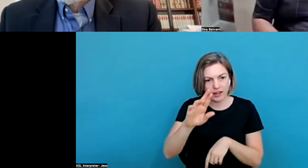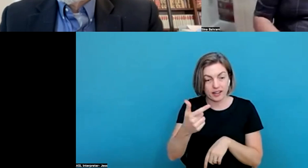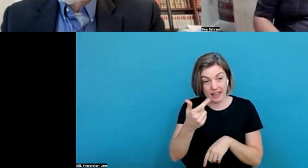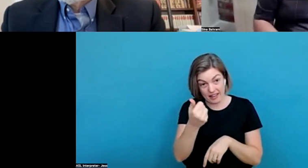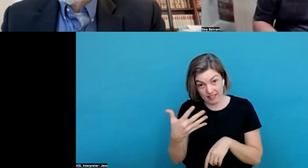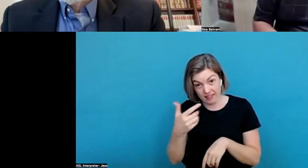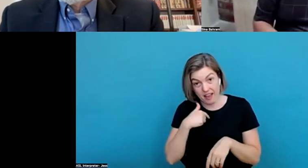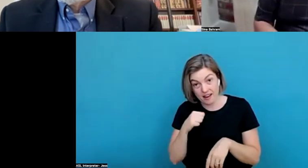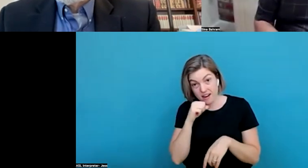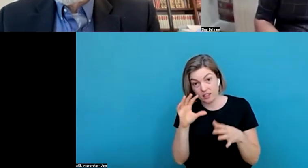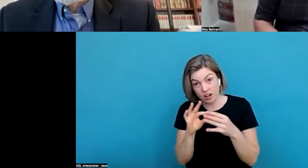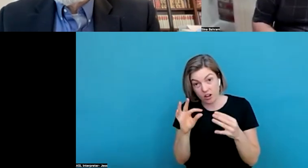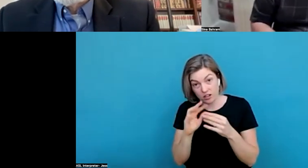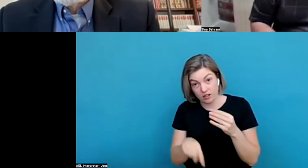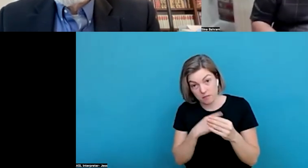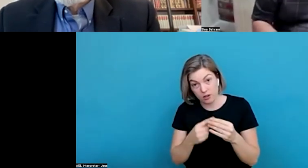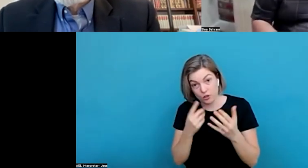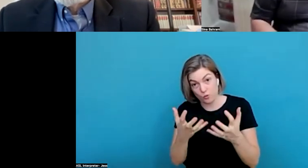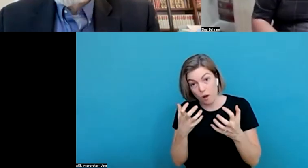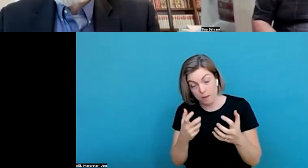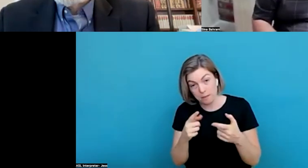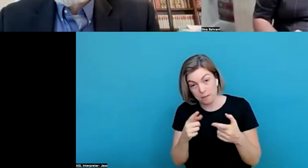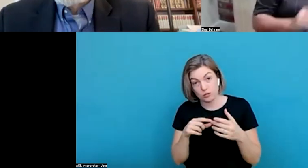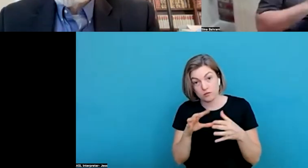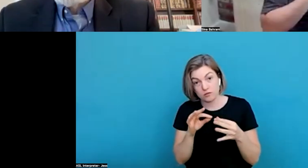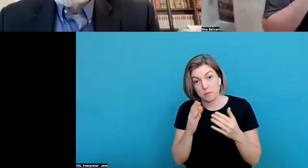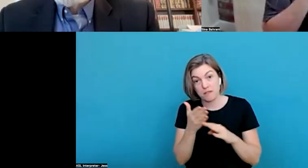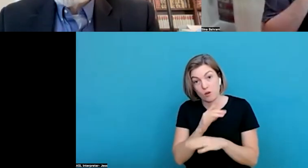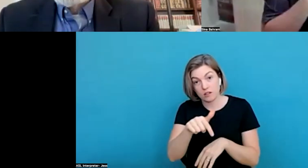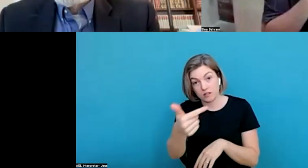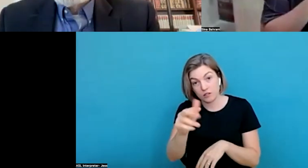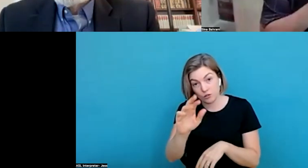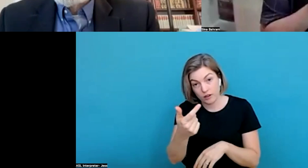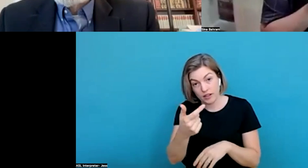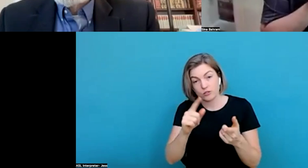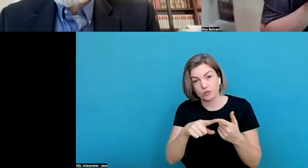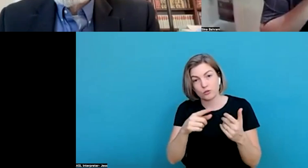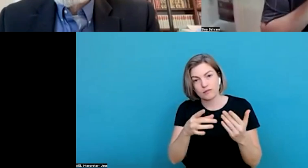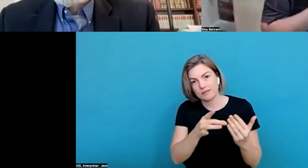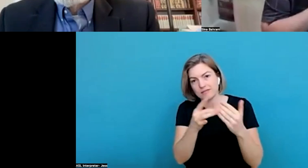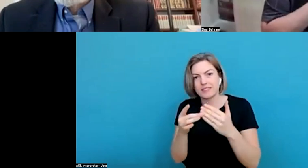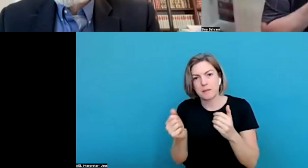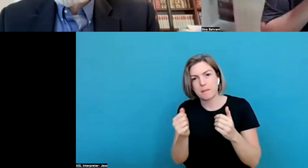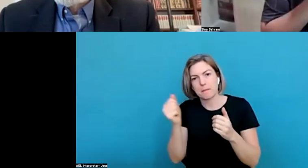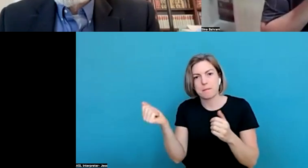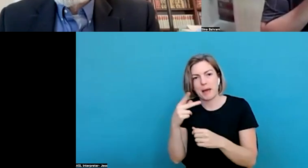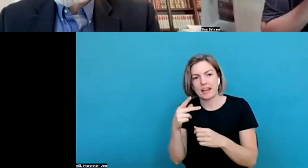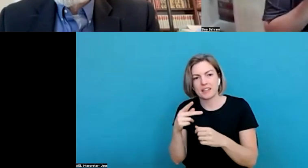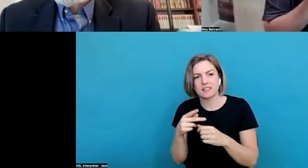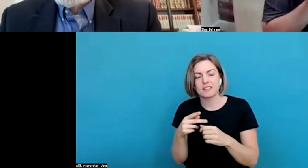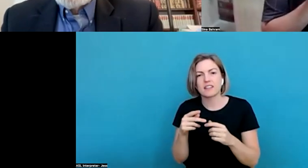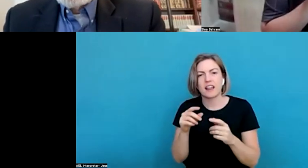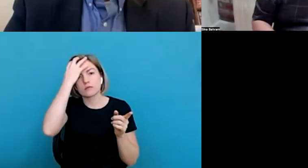that I didn't touch on that you'd like me to before passing it over to you to sort of take us back a level and go at this at another